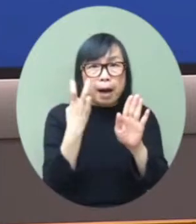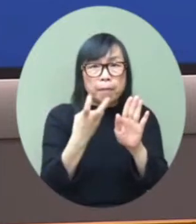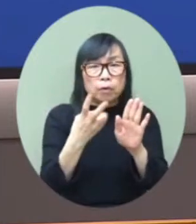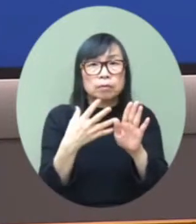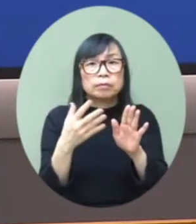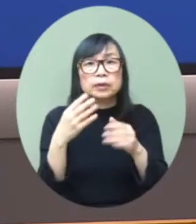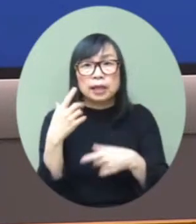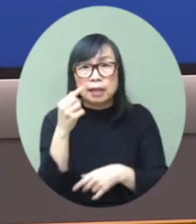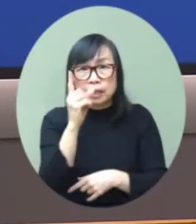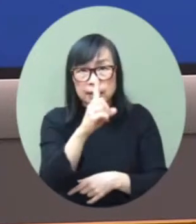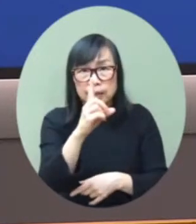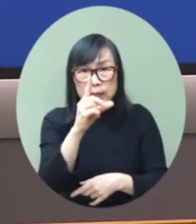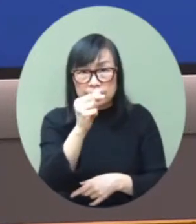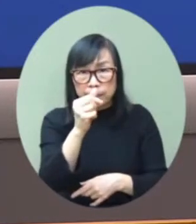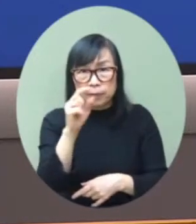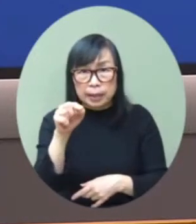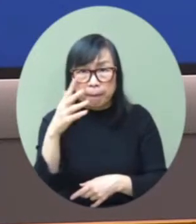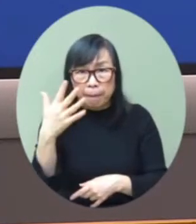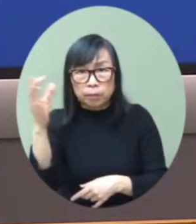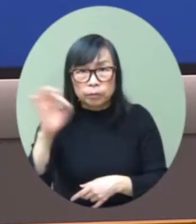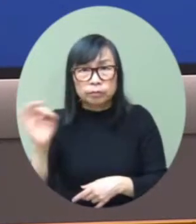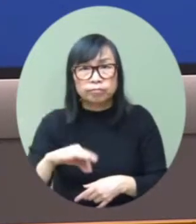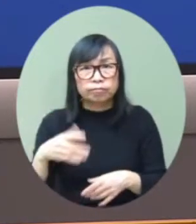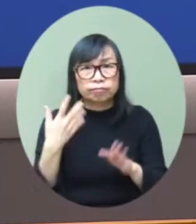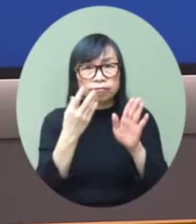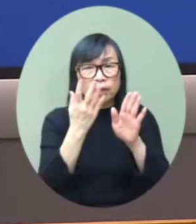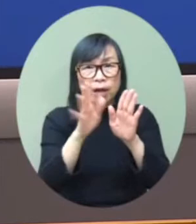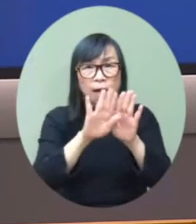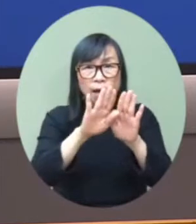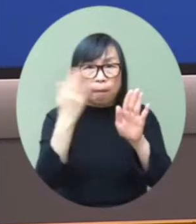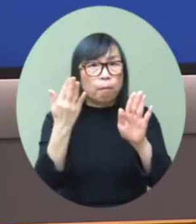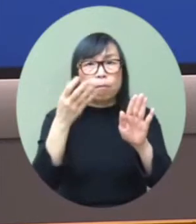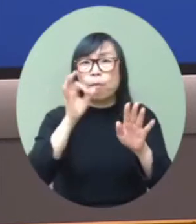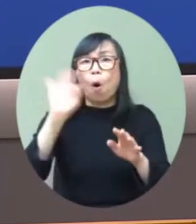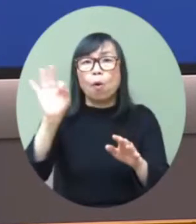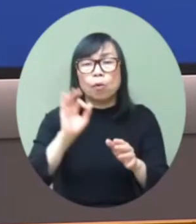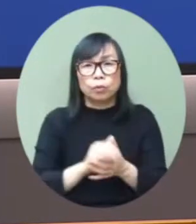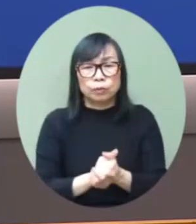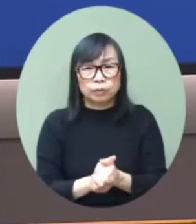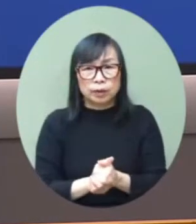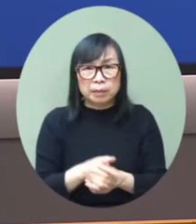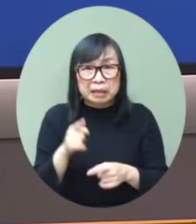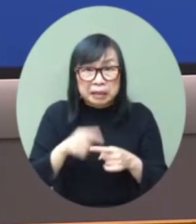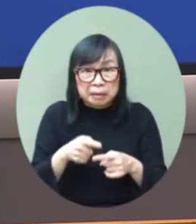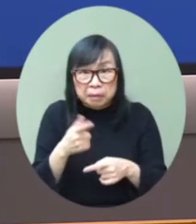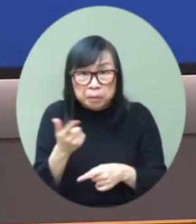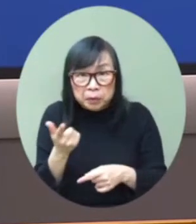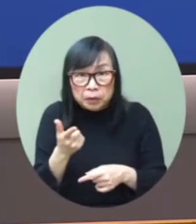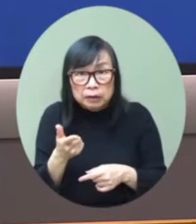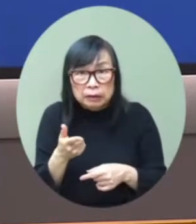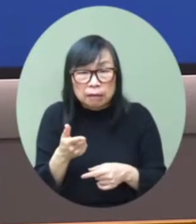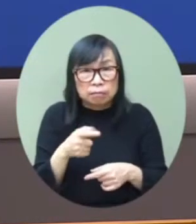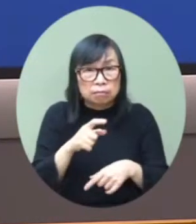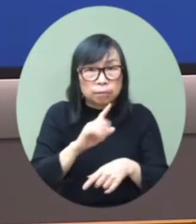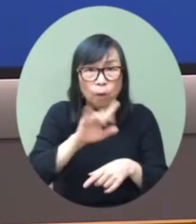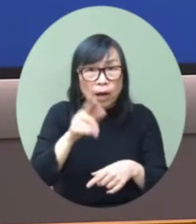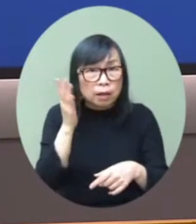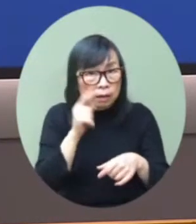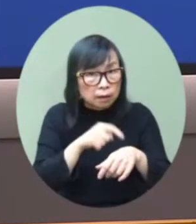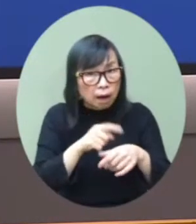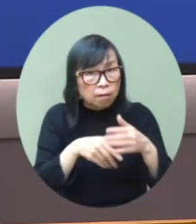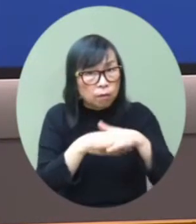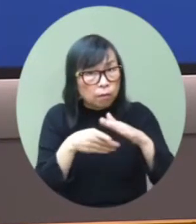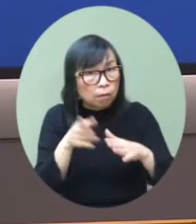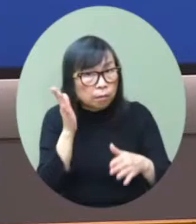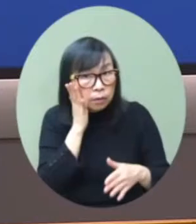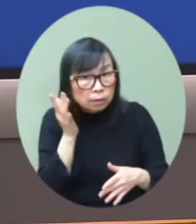16,710 units, which is about 10.5% of the units that did not answer. Is it really the